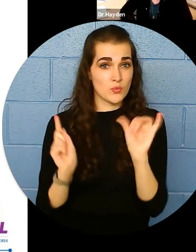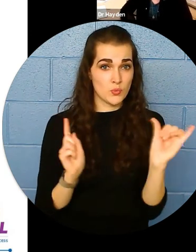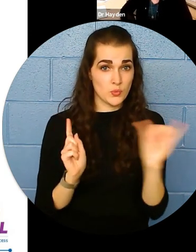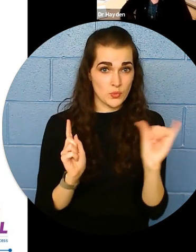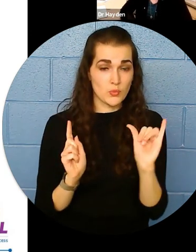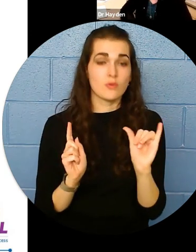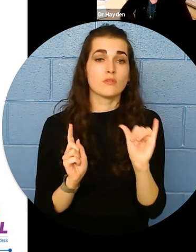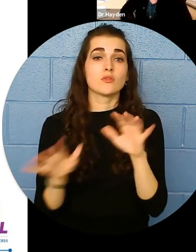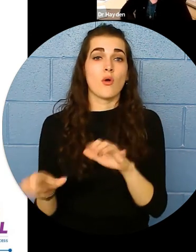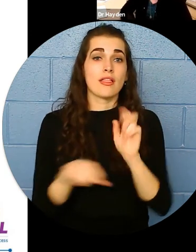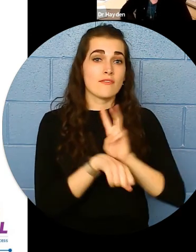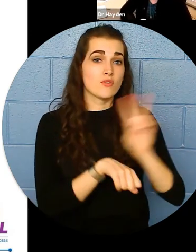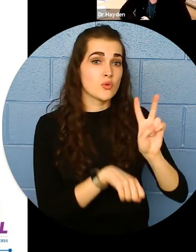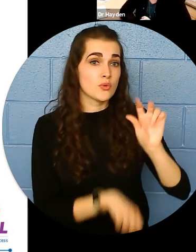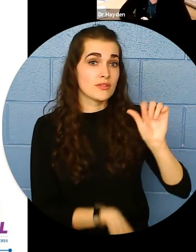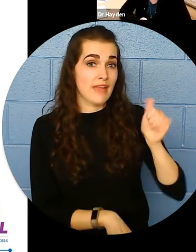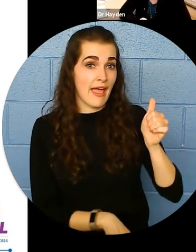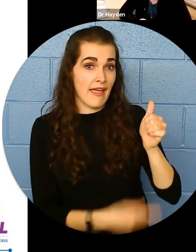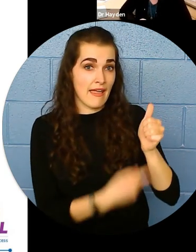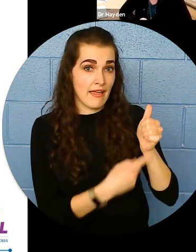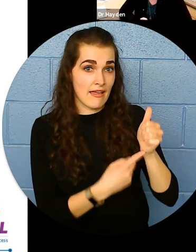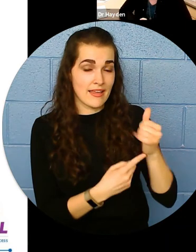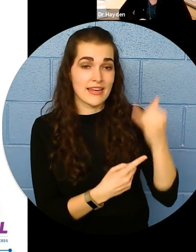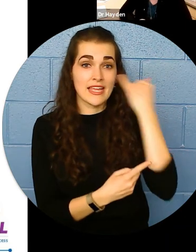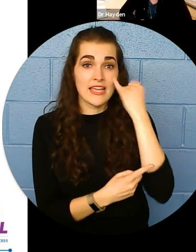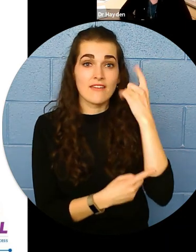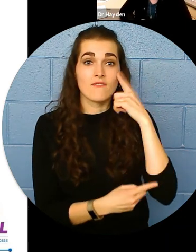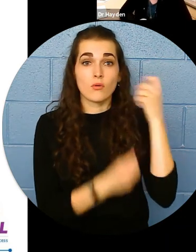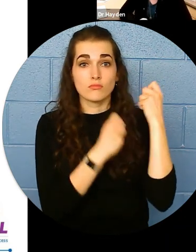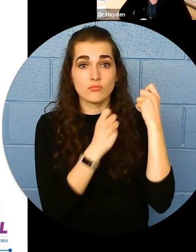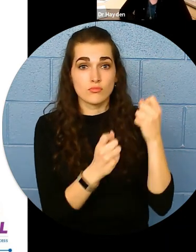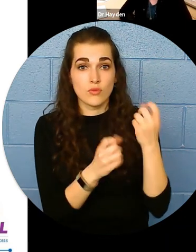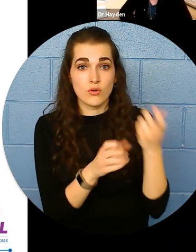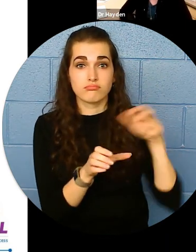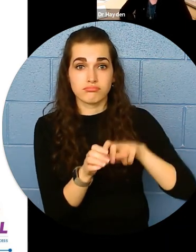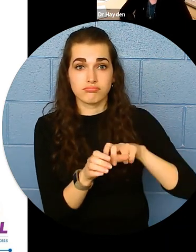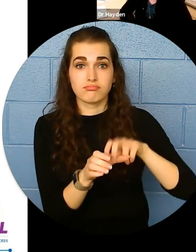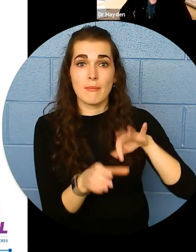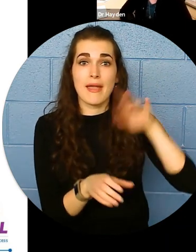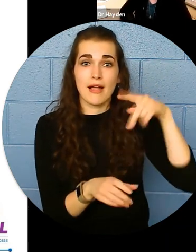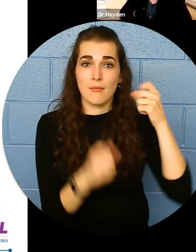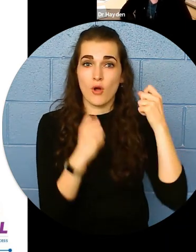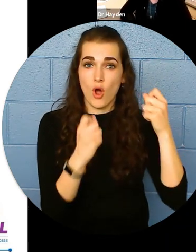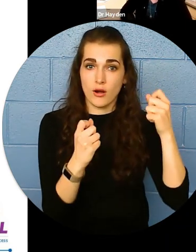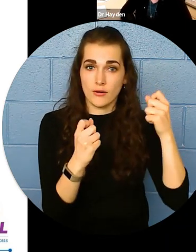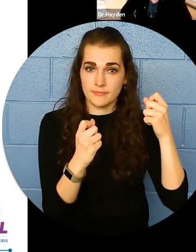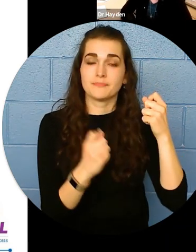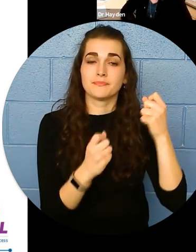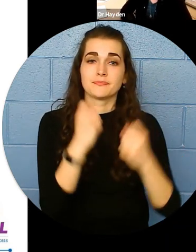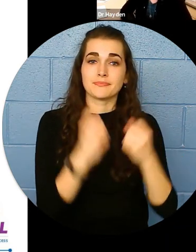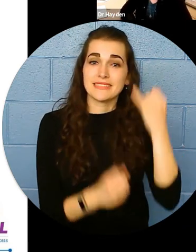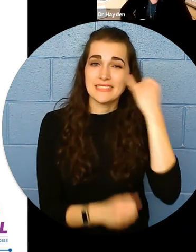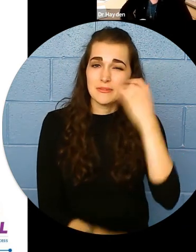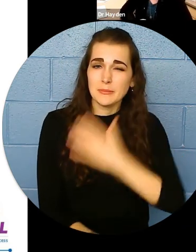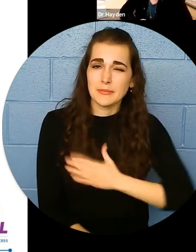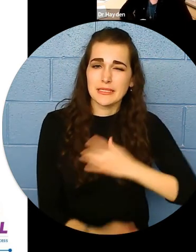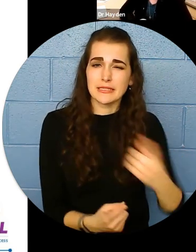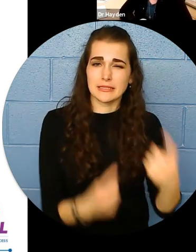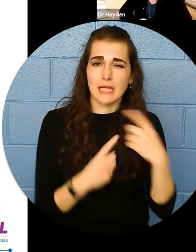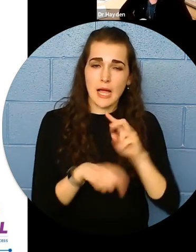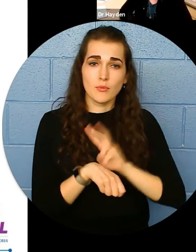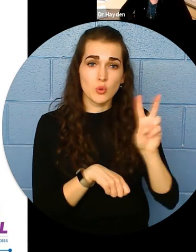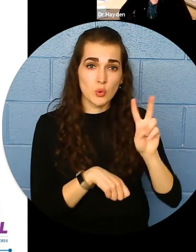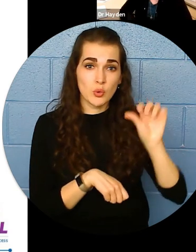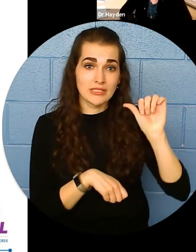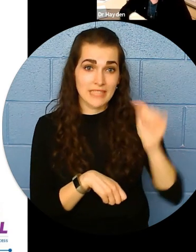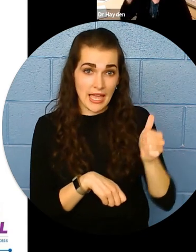will be at 2:10 for those of you that are picking your children up in a car. So I'm asking if you could please come at 2:10 to